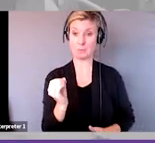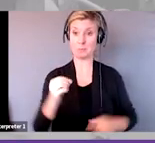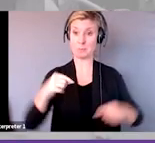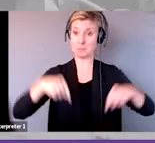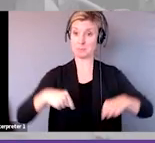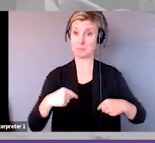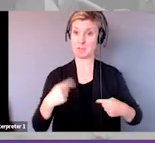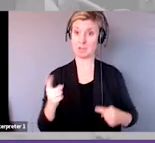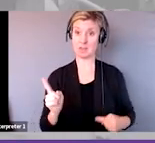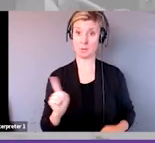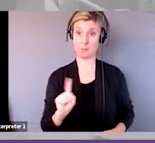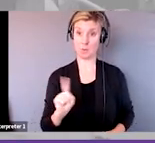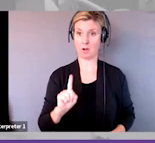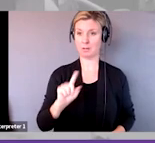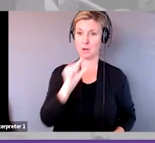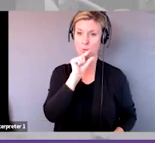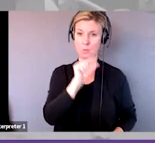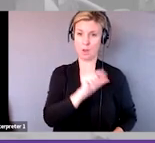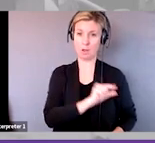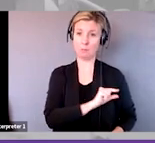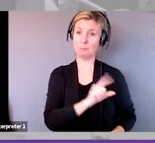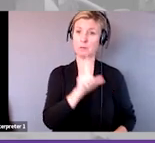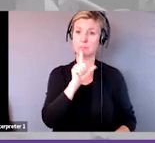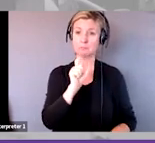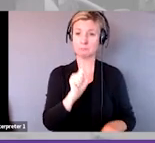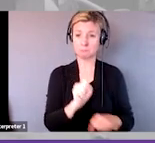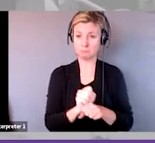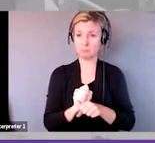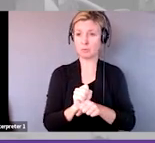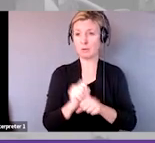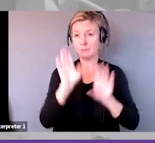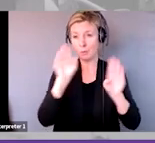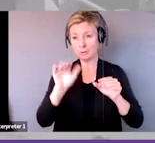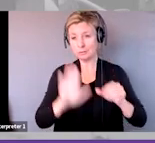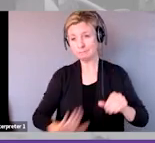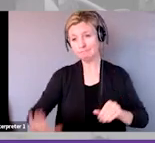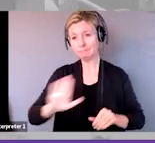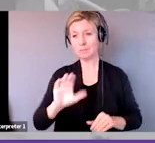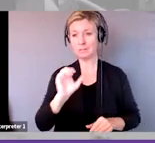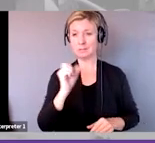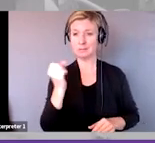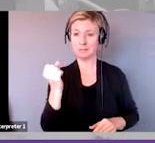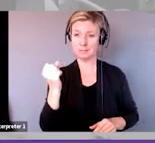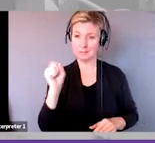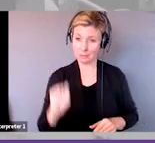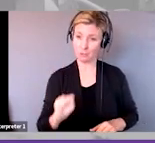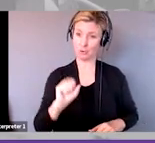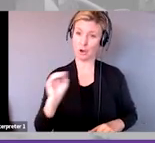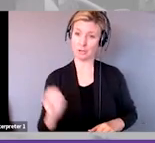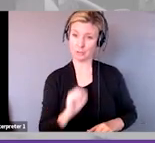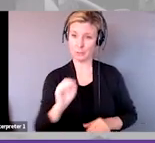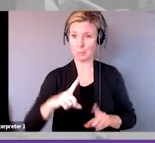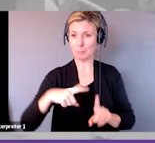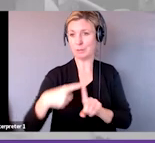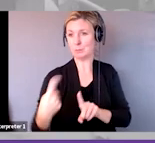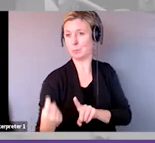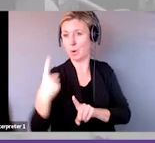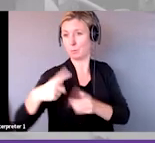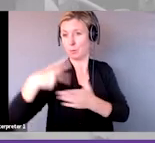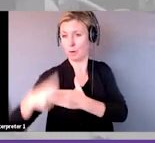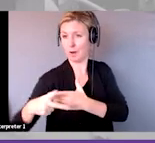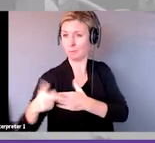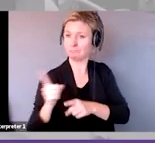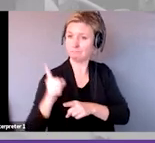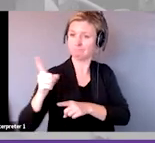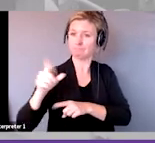of Southern Ontario and have one national program. This means that while most of our